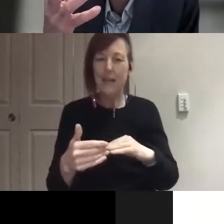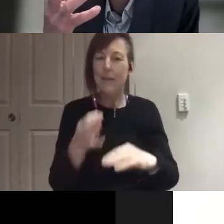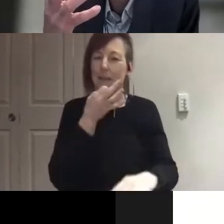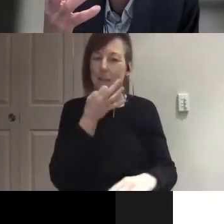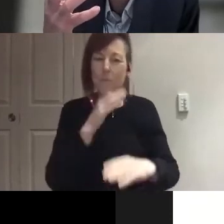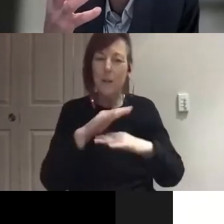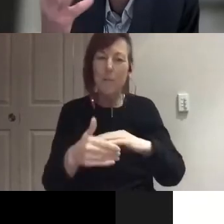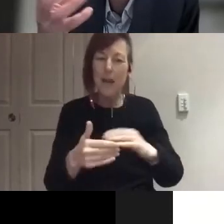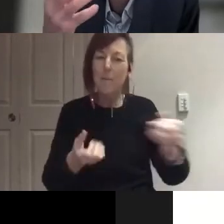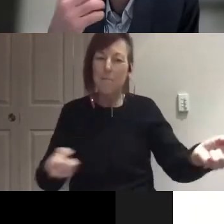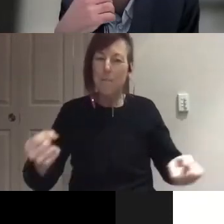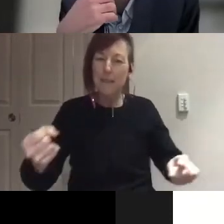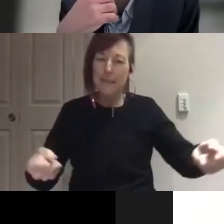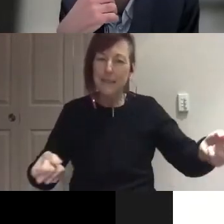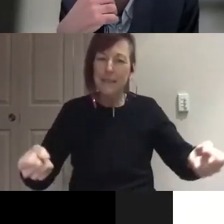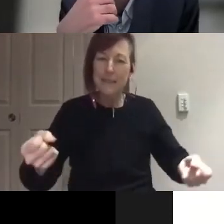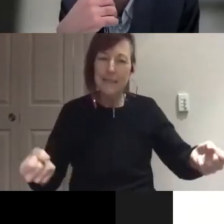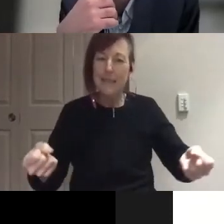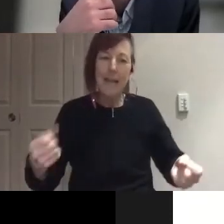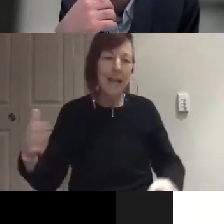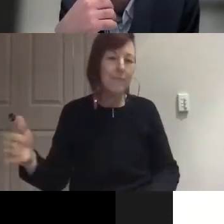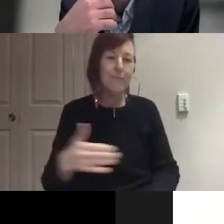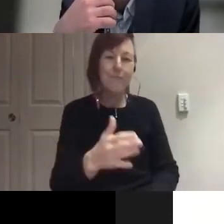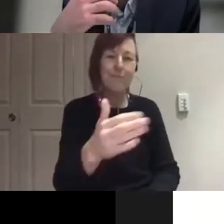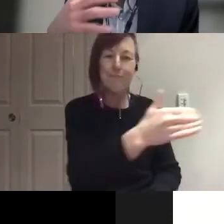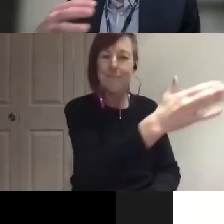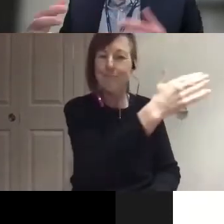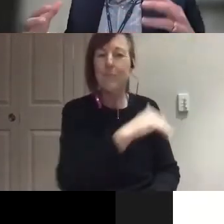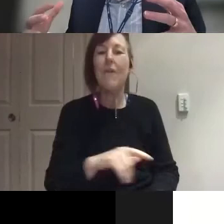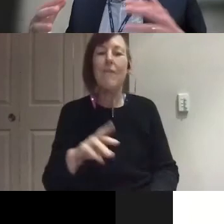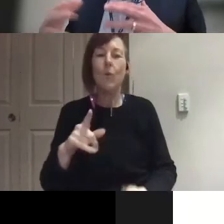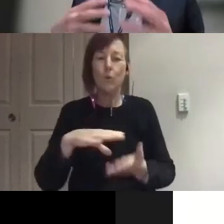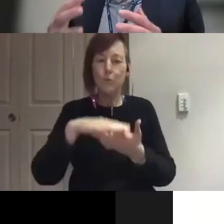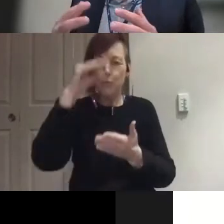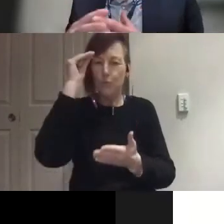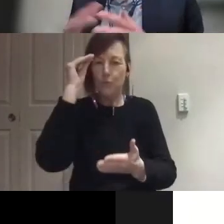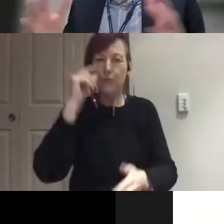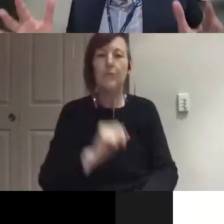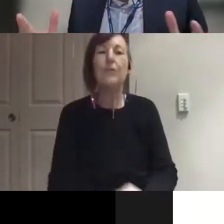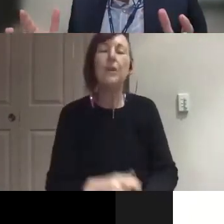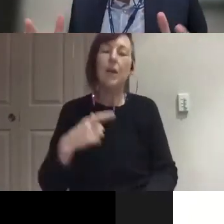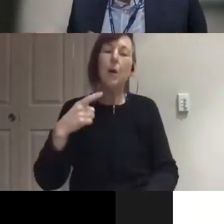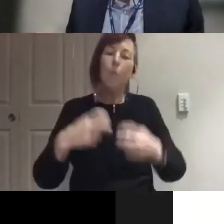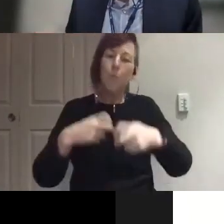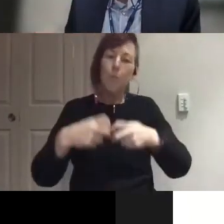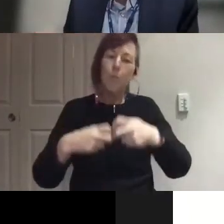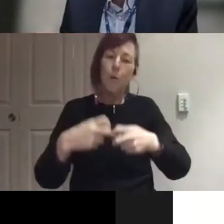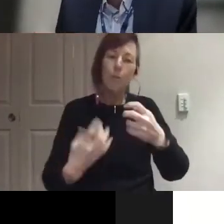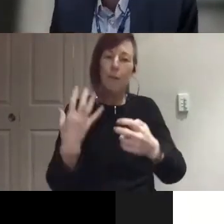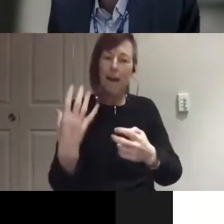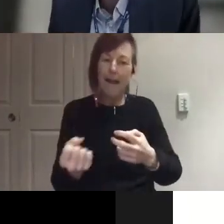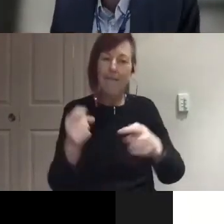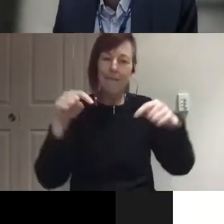students in Shepparton and the way the bus routes work is that lots of students mingle through the bus networks